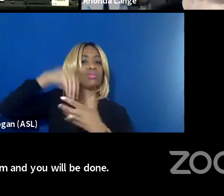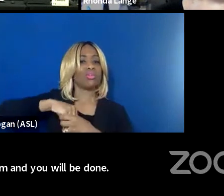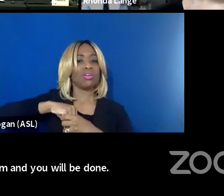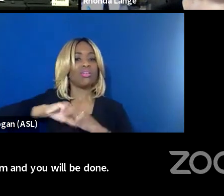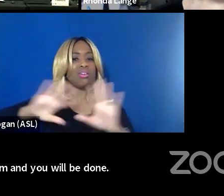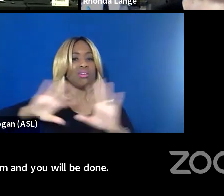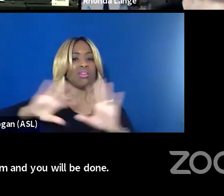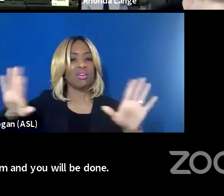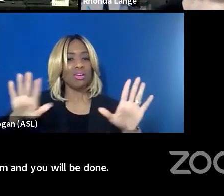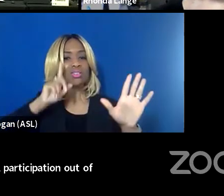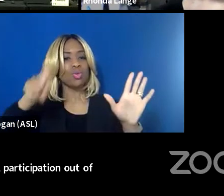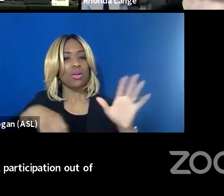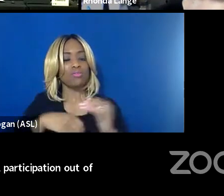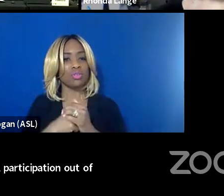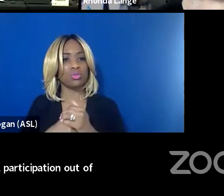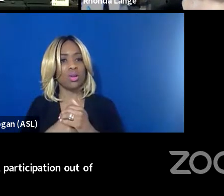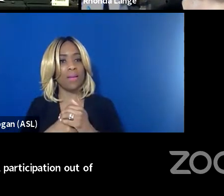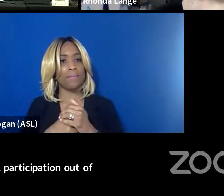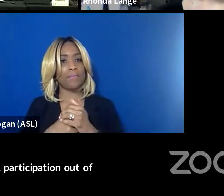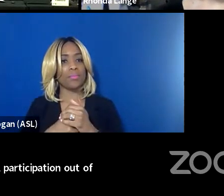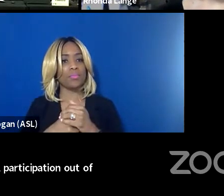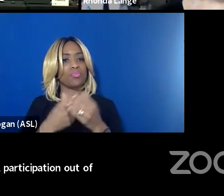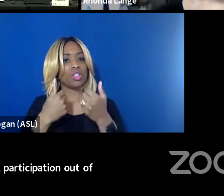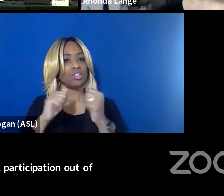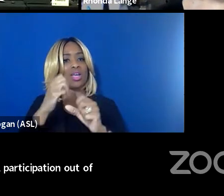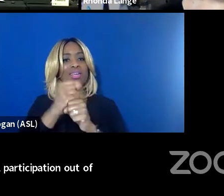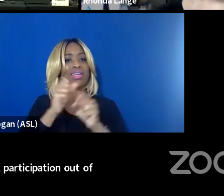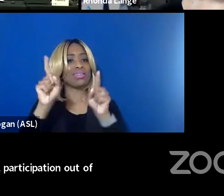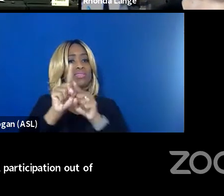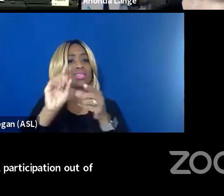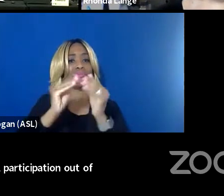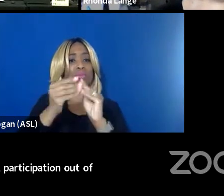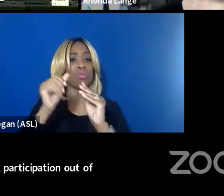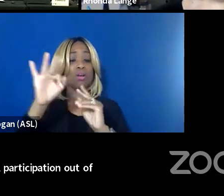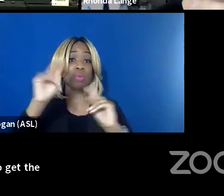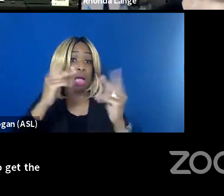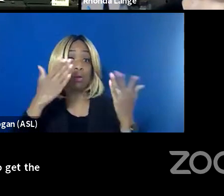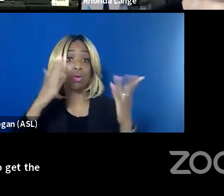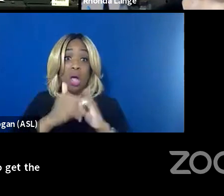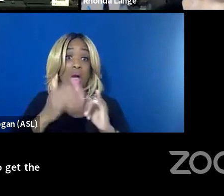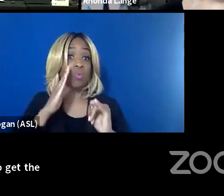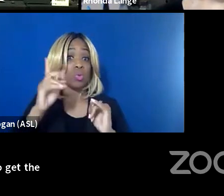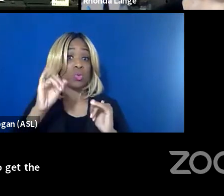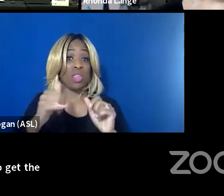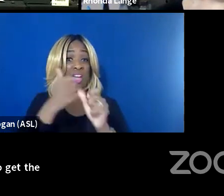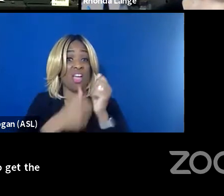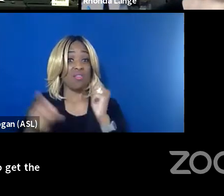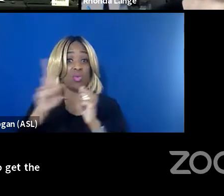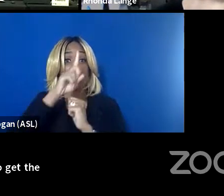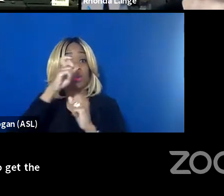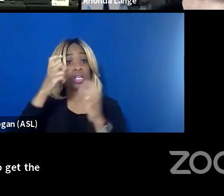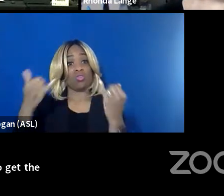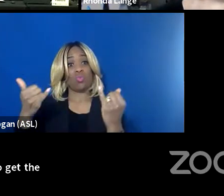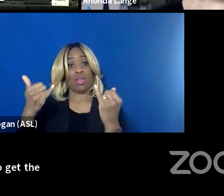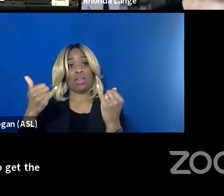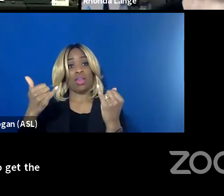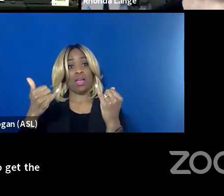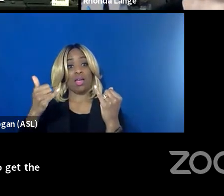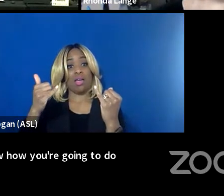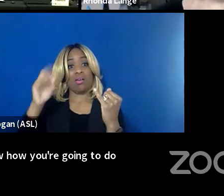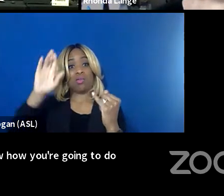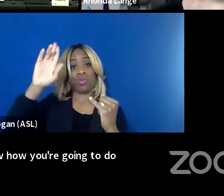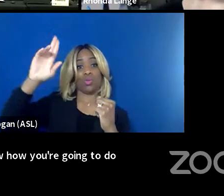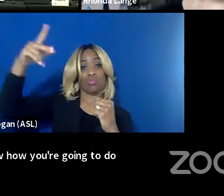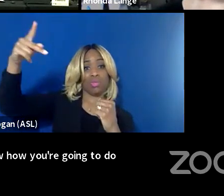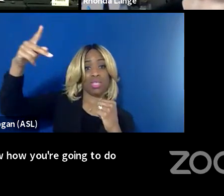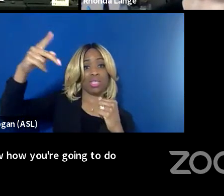okay? And try to get the same number of people. I don't know how you're going to do all that everywhere, because right now the Upper